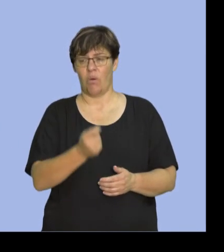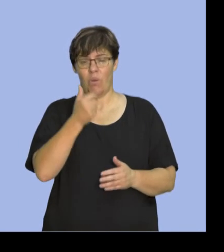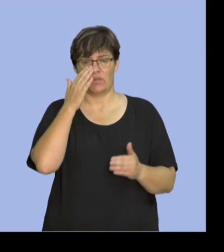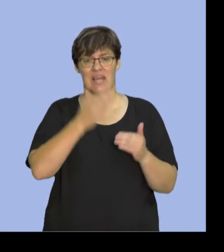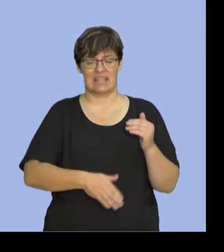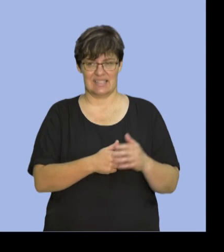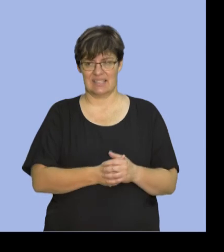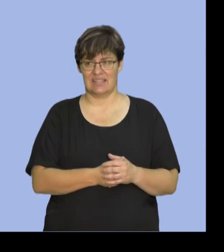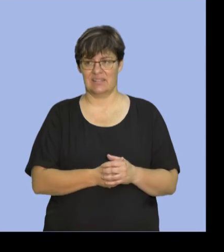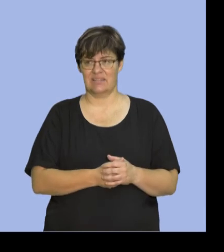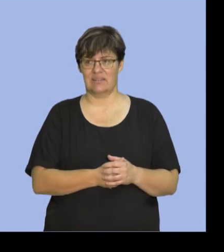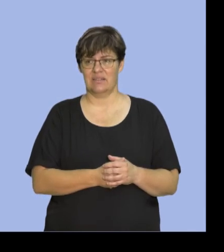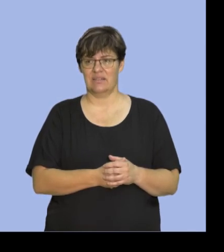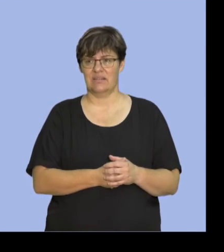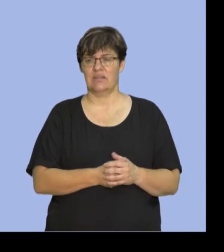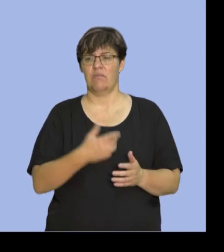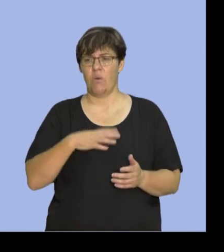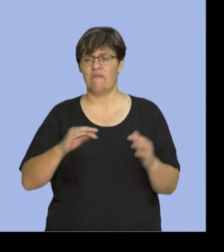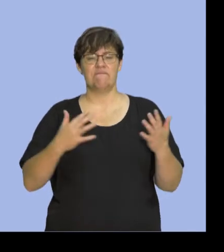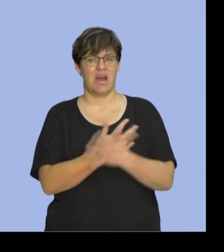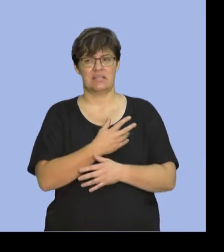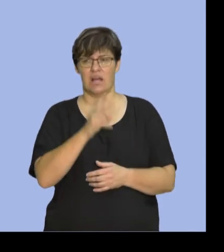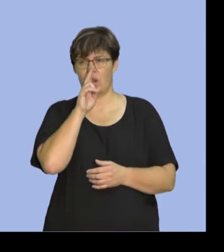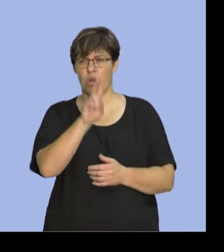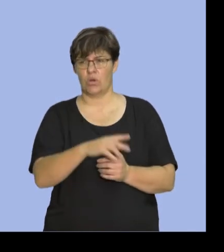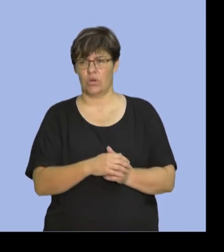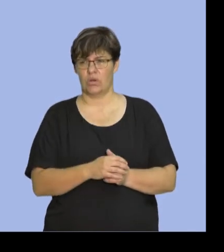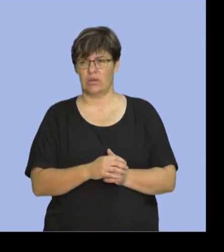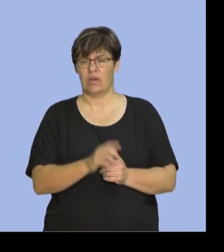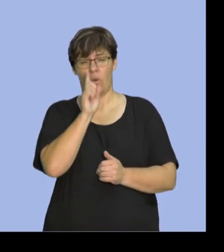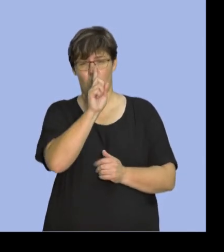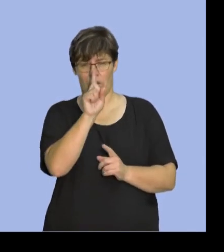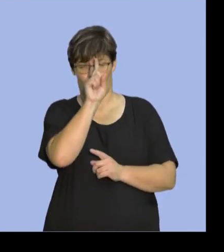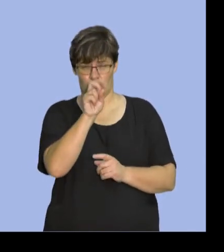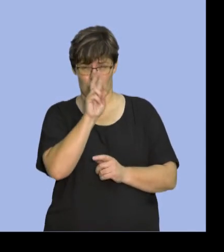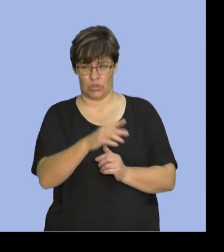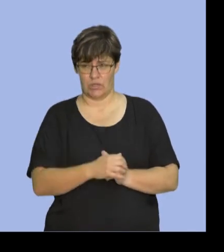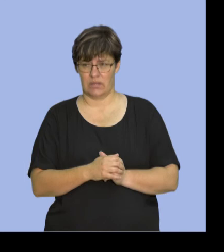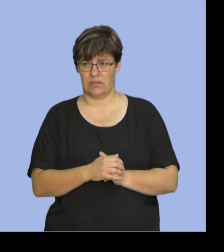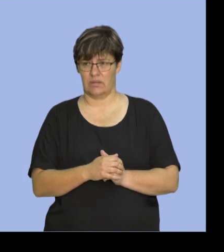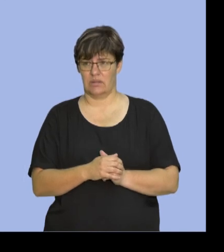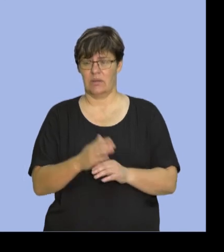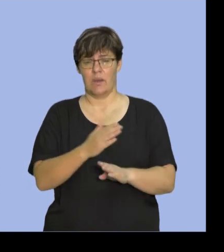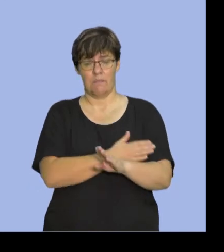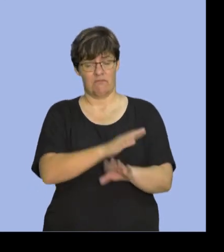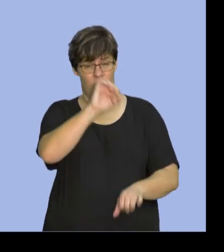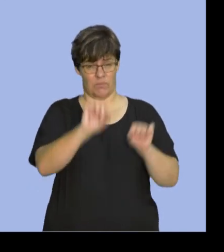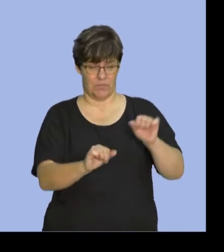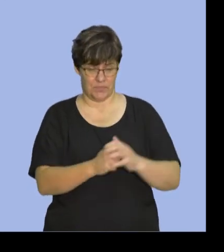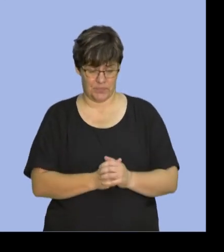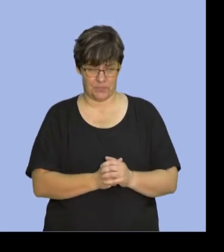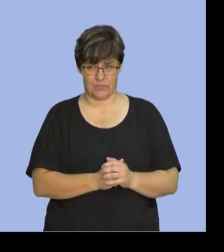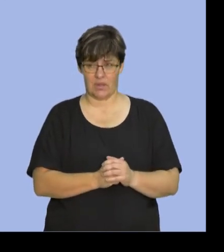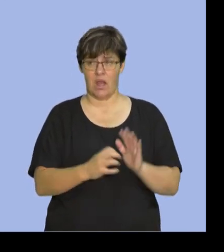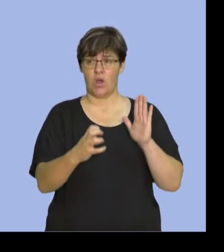the segment, but I'd like to very quickly look at one question before we wrap this up. The graph